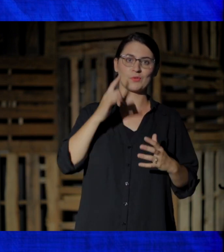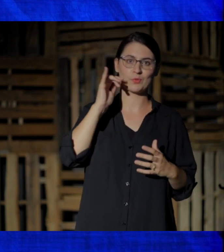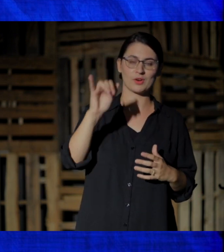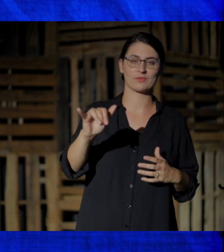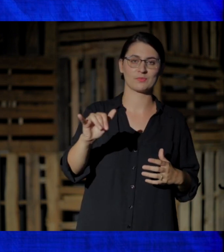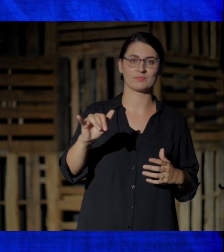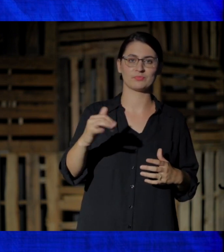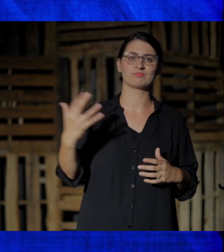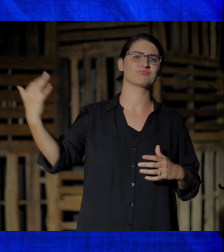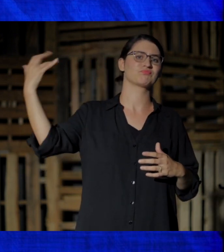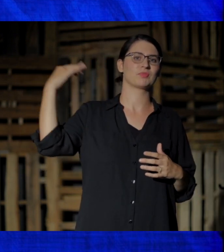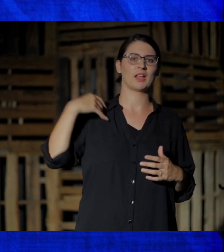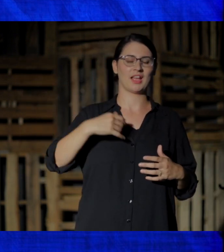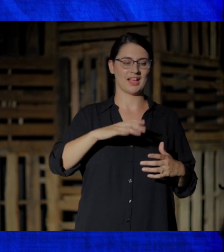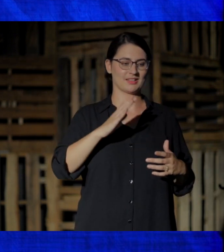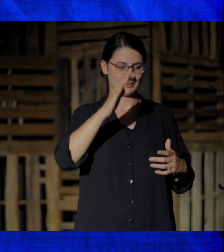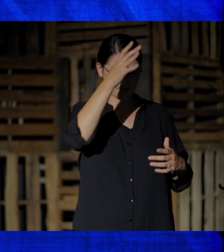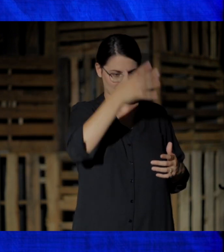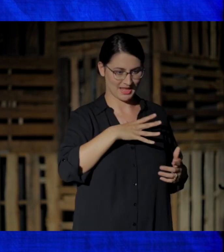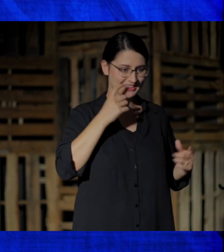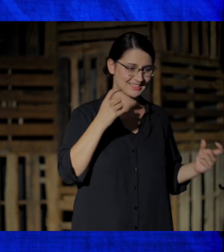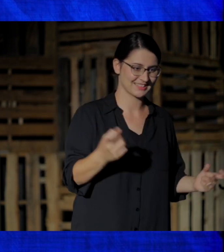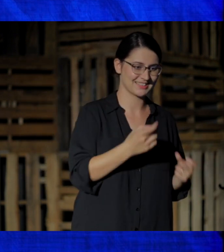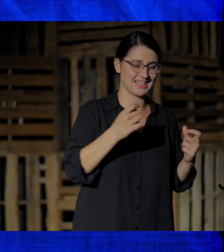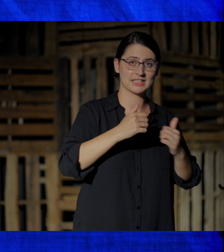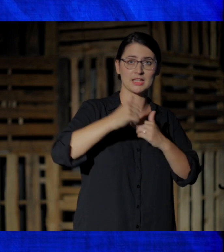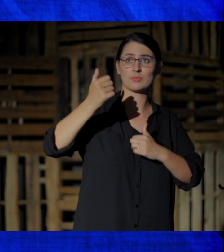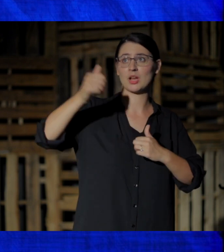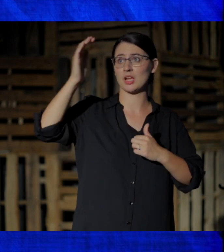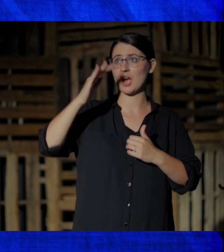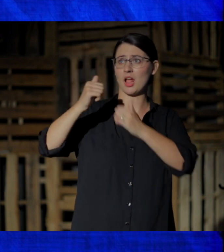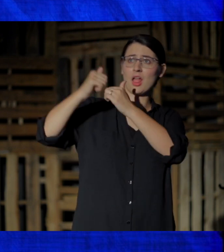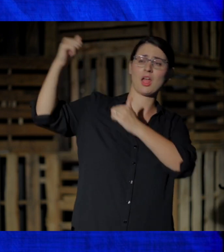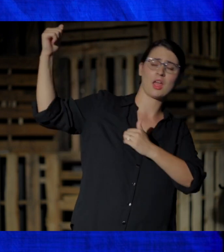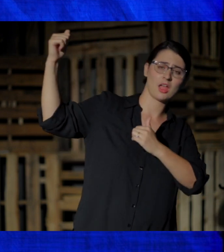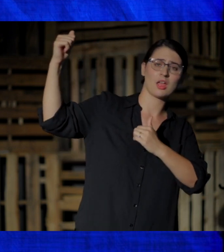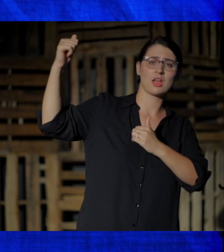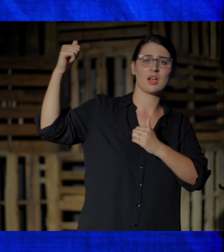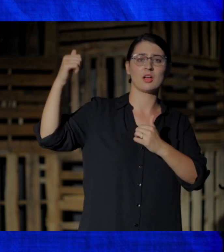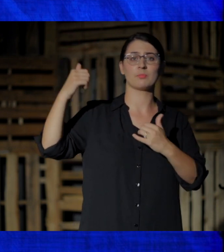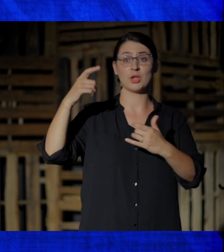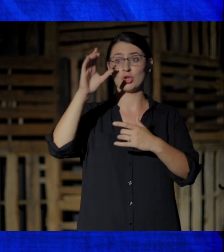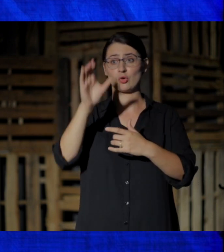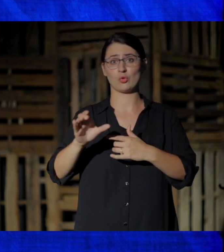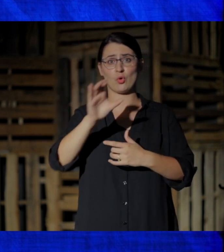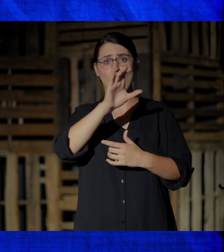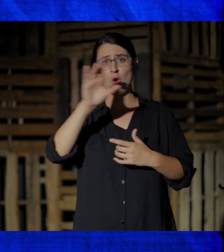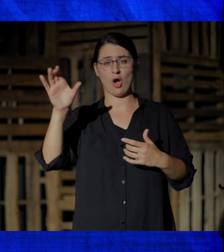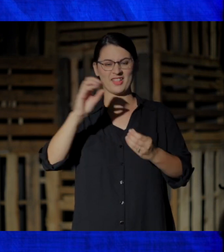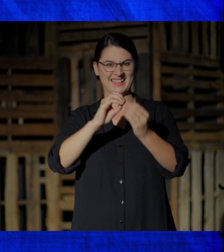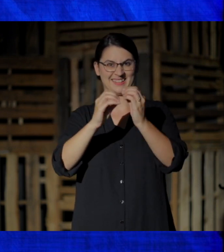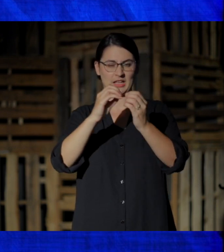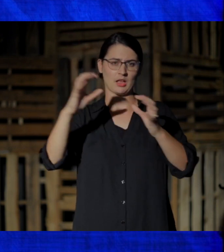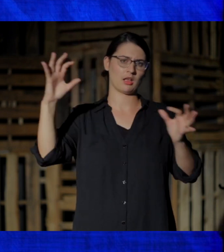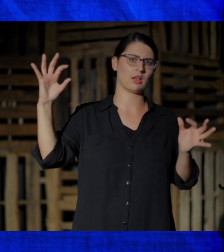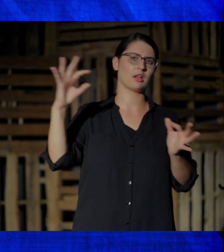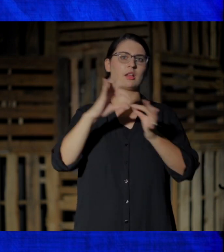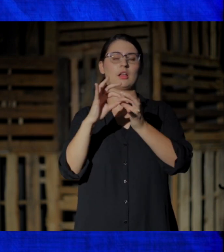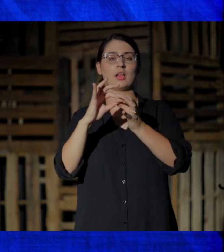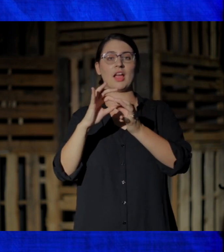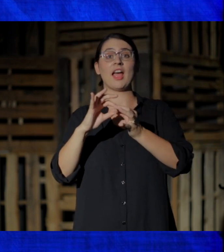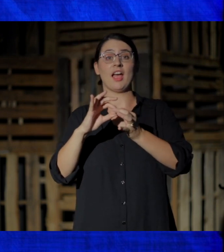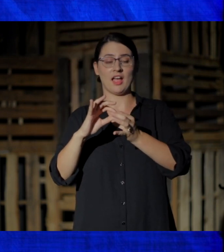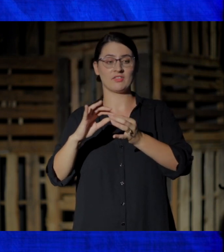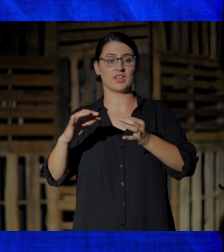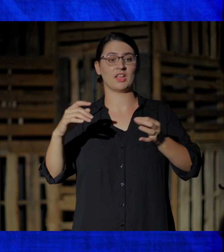cross restores man to God, and it restores the earth as the dwelling place of God with man. The promise of the